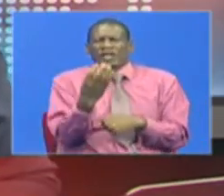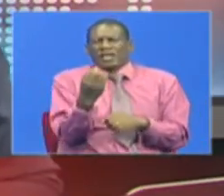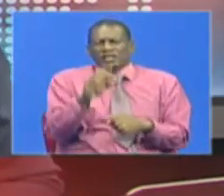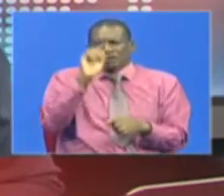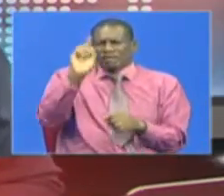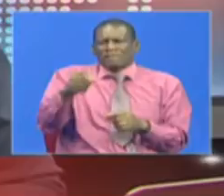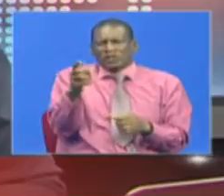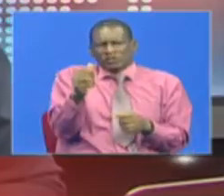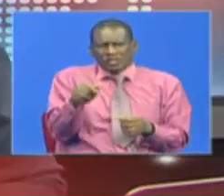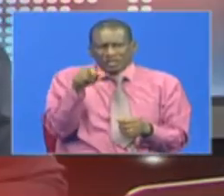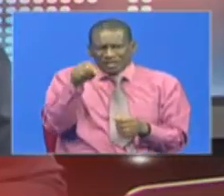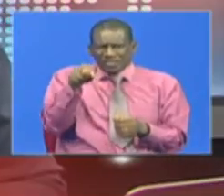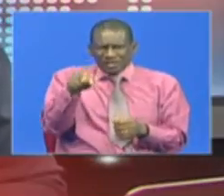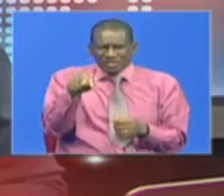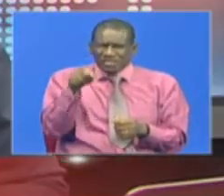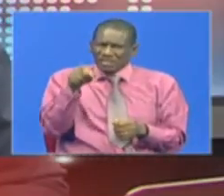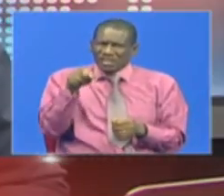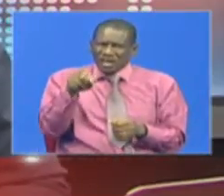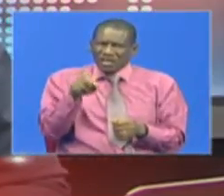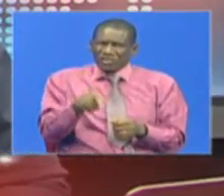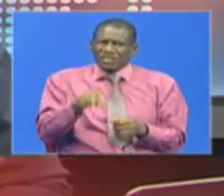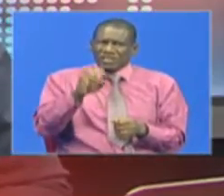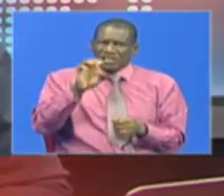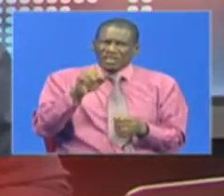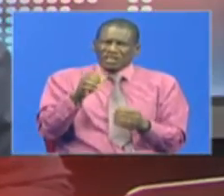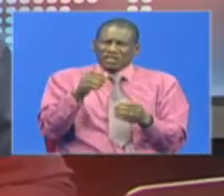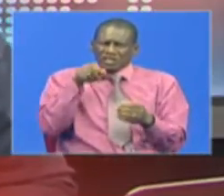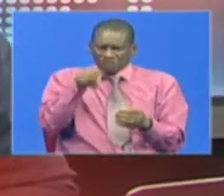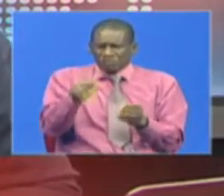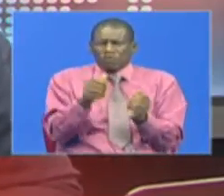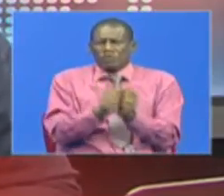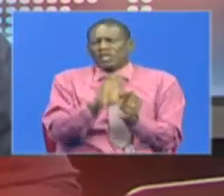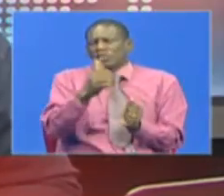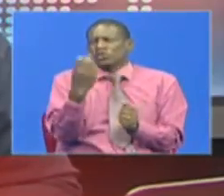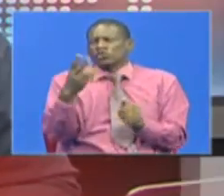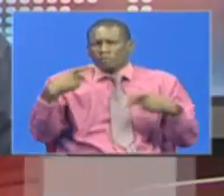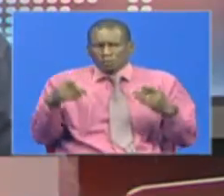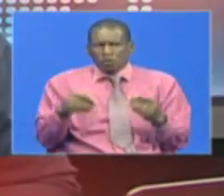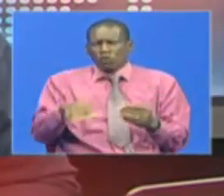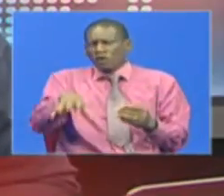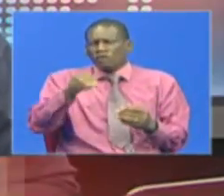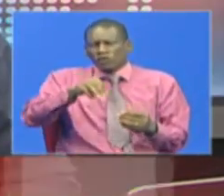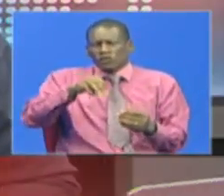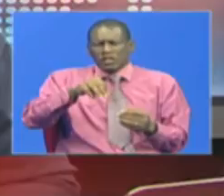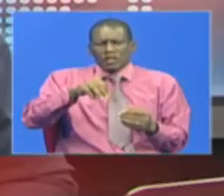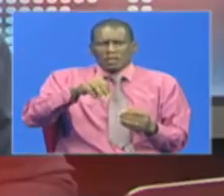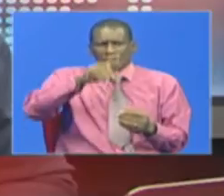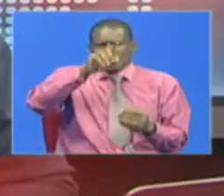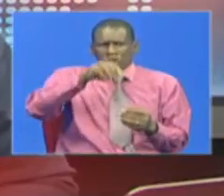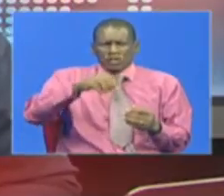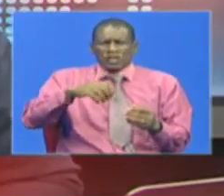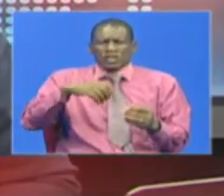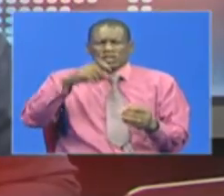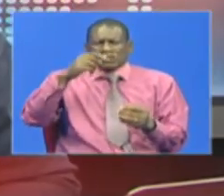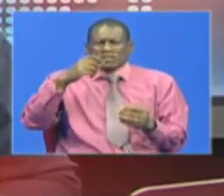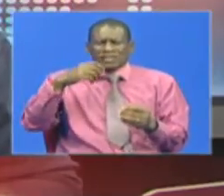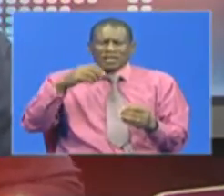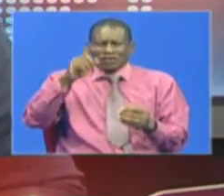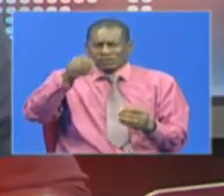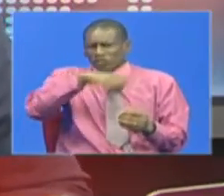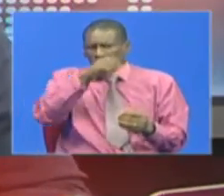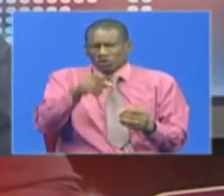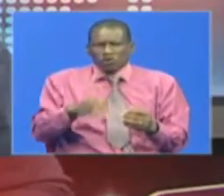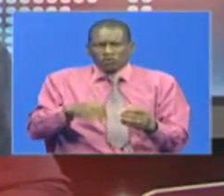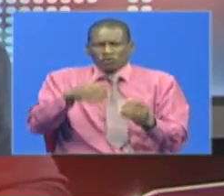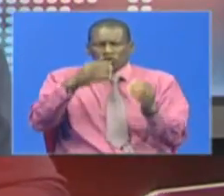And this is the MP and two others have been found guilty, were found guilty of defrauding NCPB. And again, I repeat,